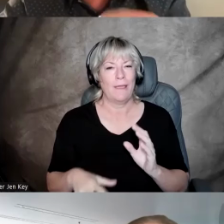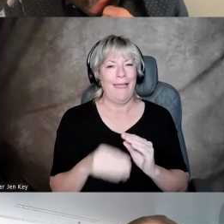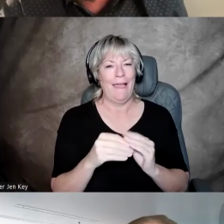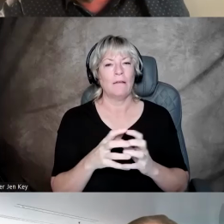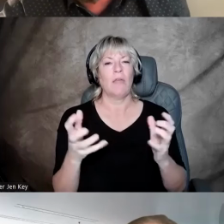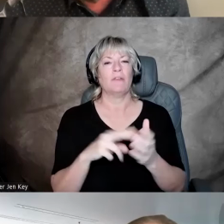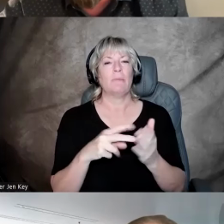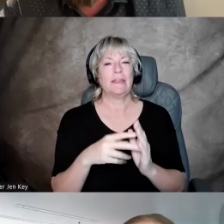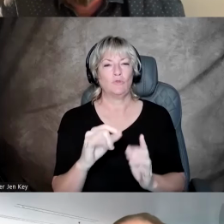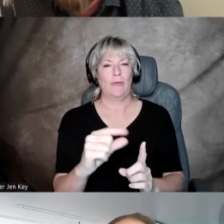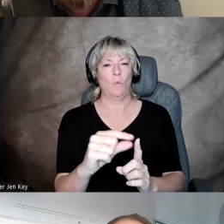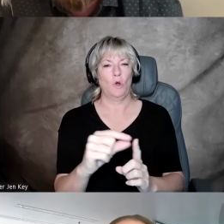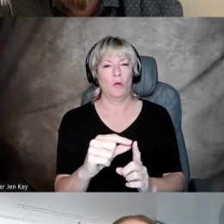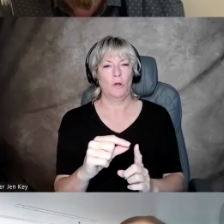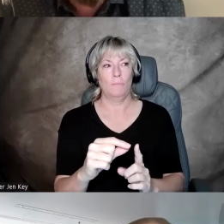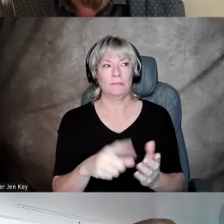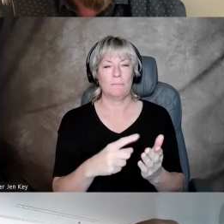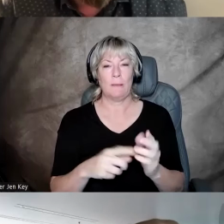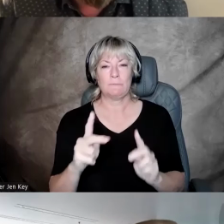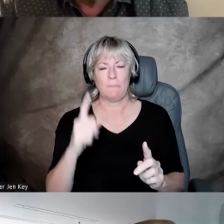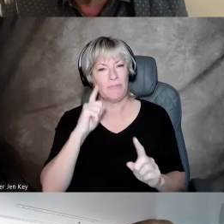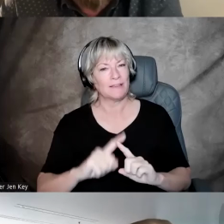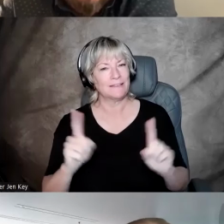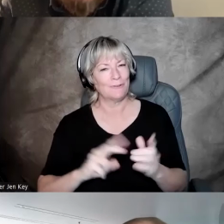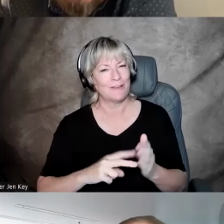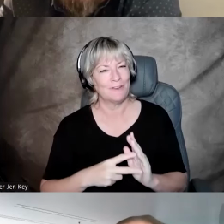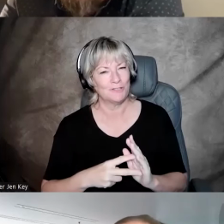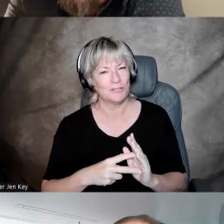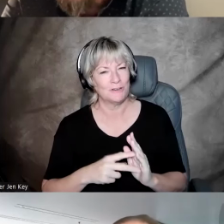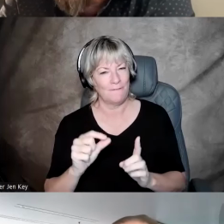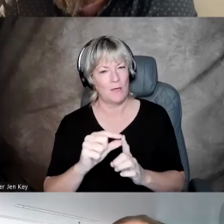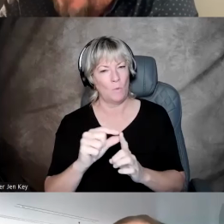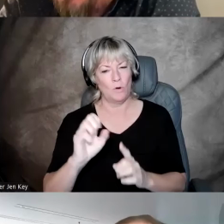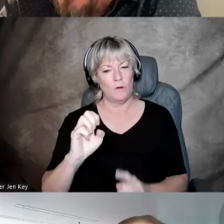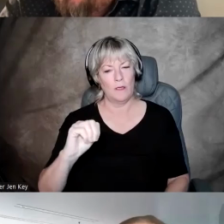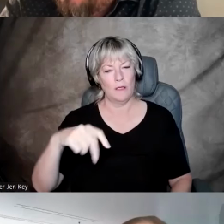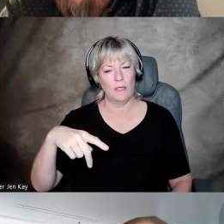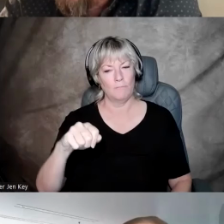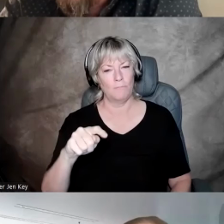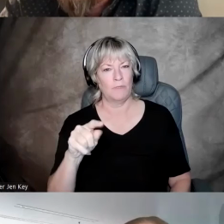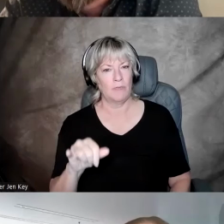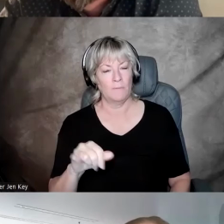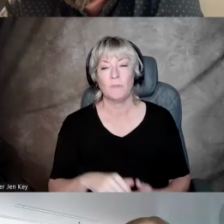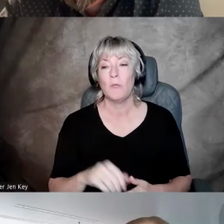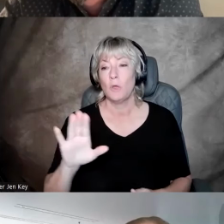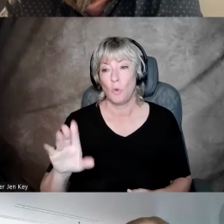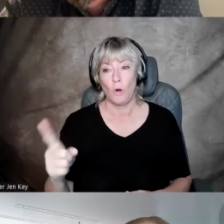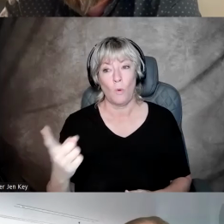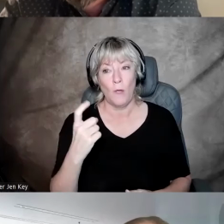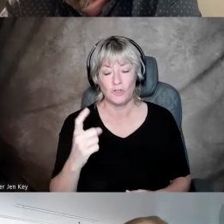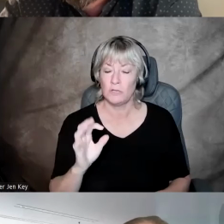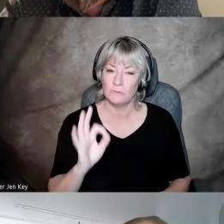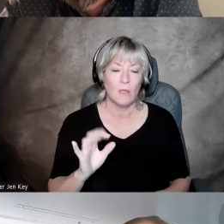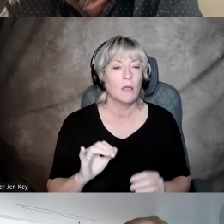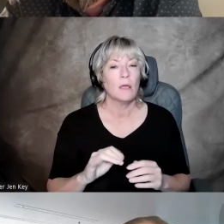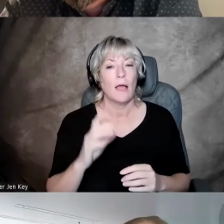not thinking about the same things when we're talking about a definition of empathy. And so I think your question is core. I have some